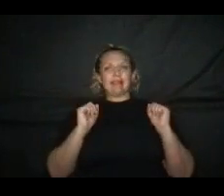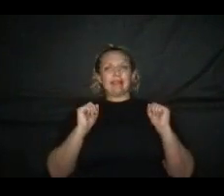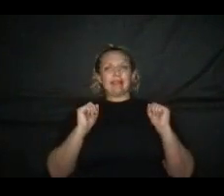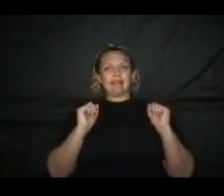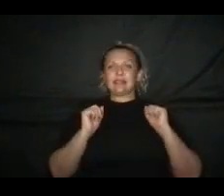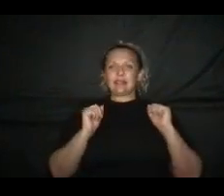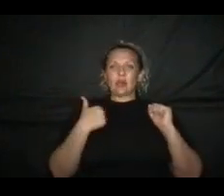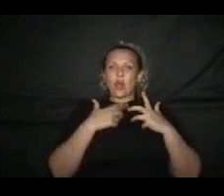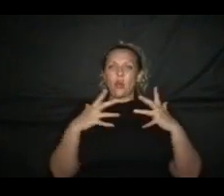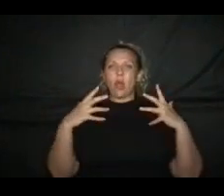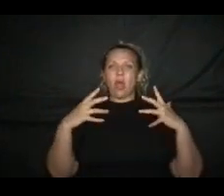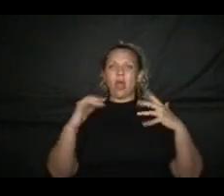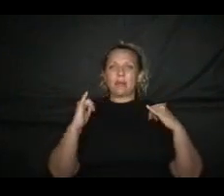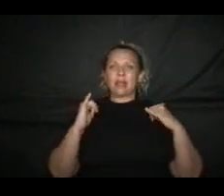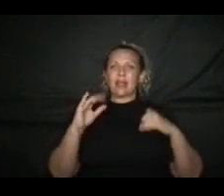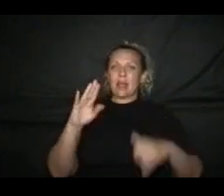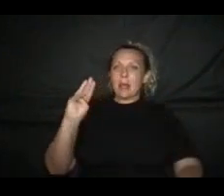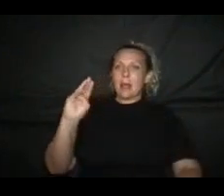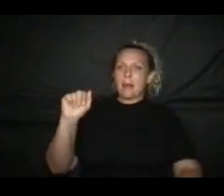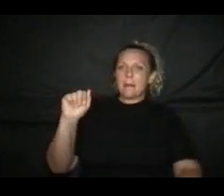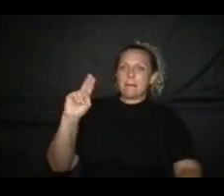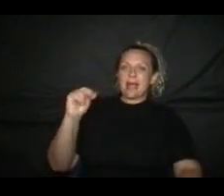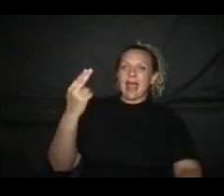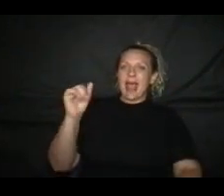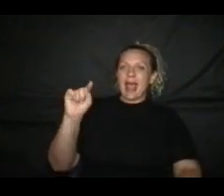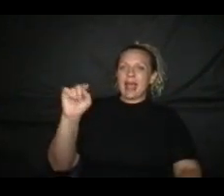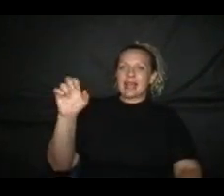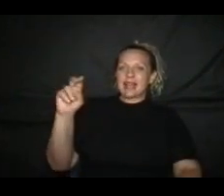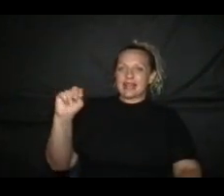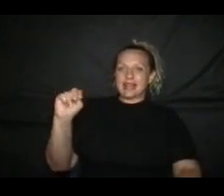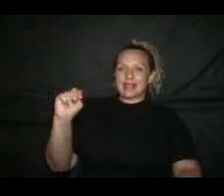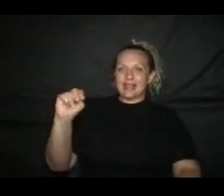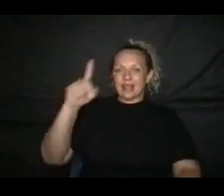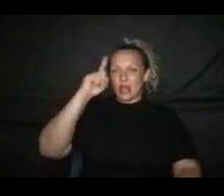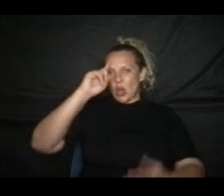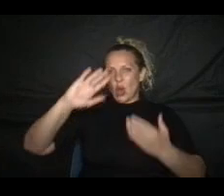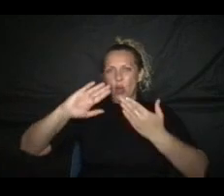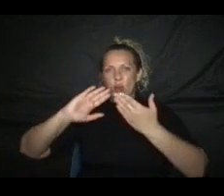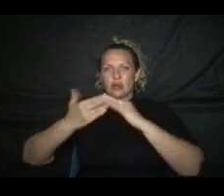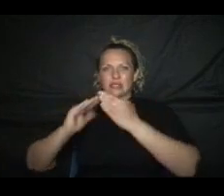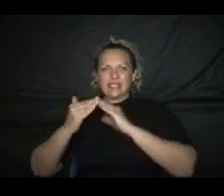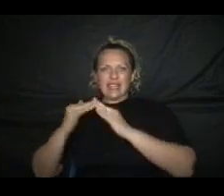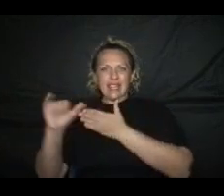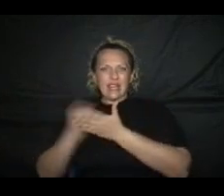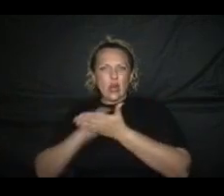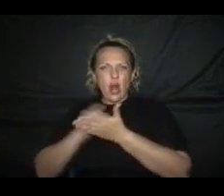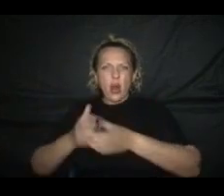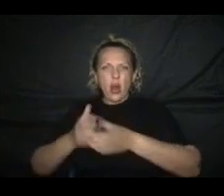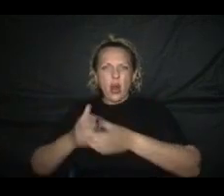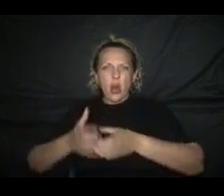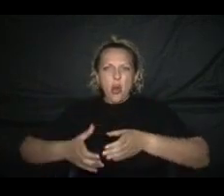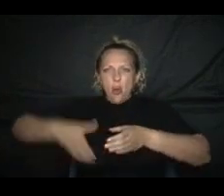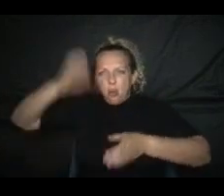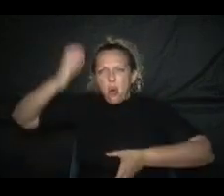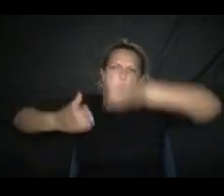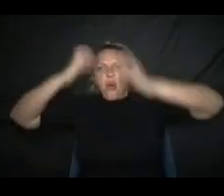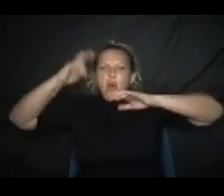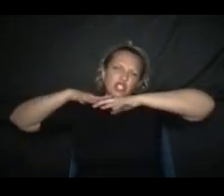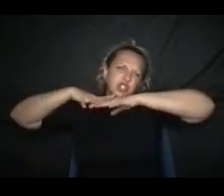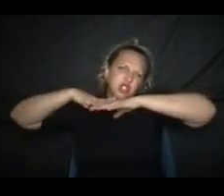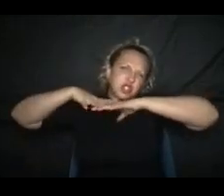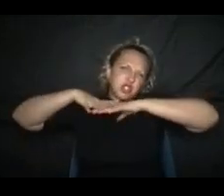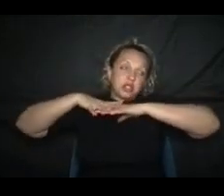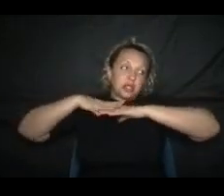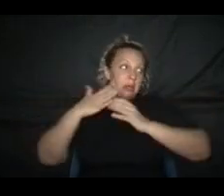don't want to be like Manhattan, where every block and every street is high density. And I mean, unless that's the city's goal,